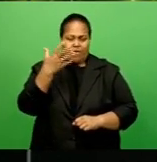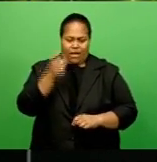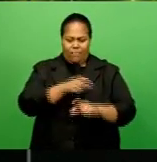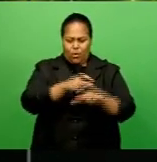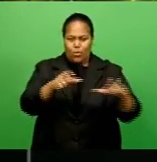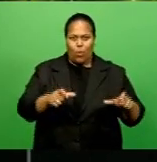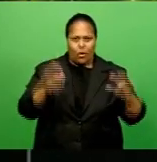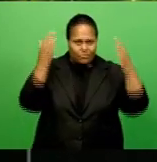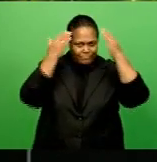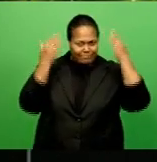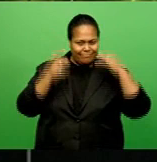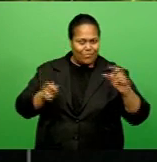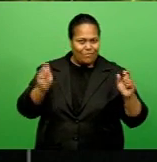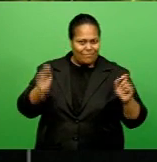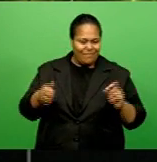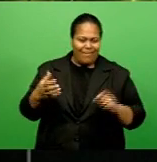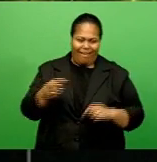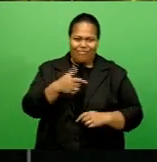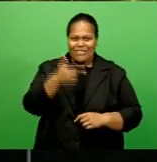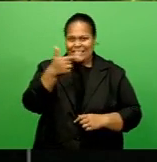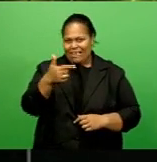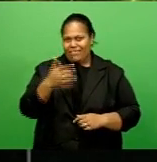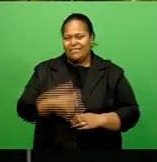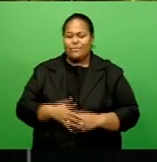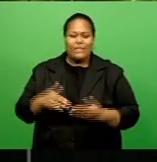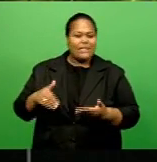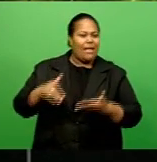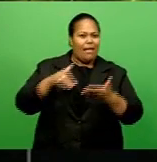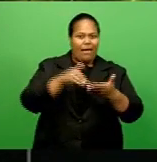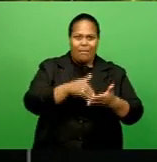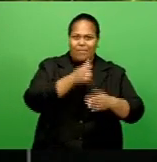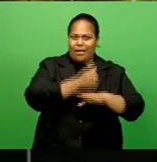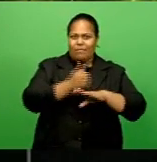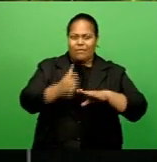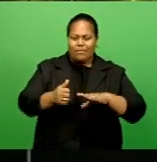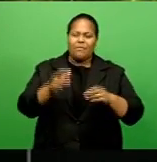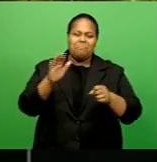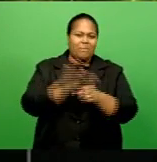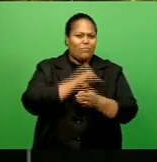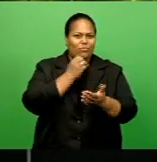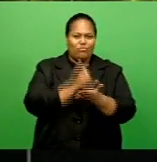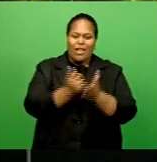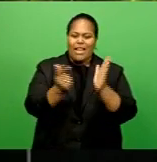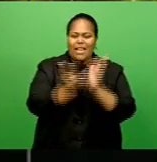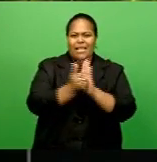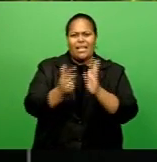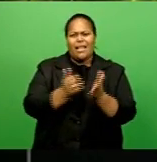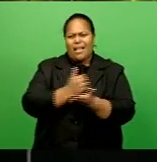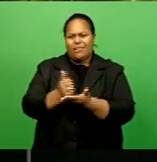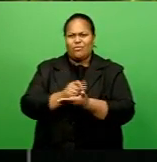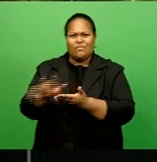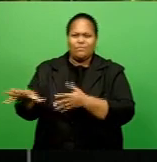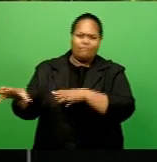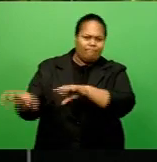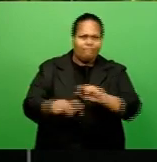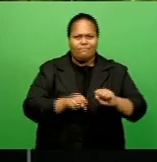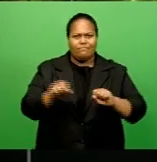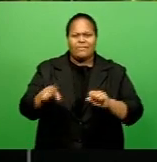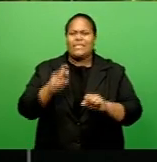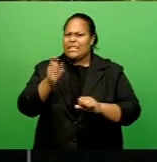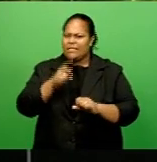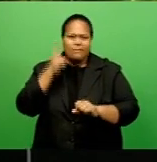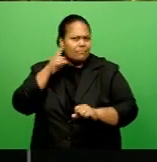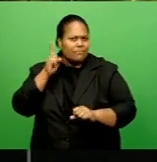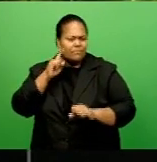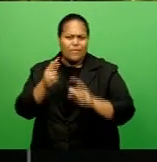Minister for Environment Dr. Mahendra Reddy says this will help them enforce laws and take legal action against those who will not abide by provisions under